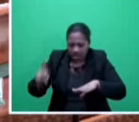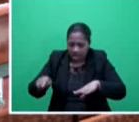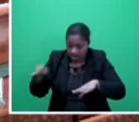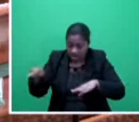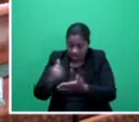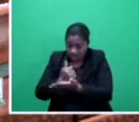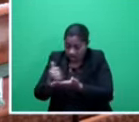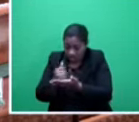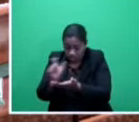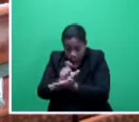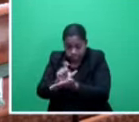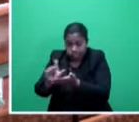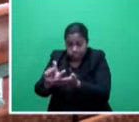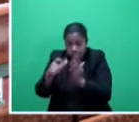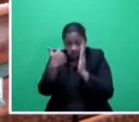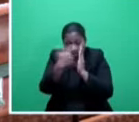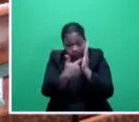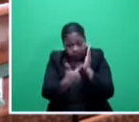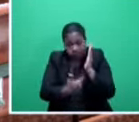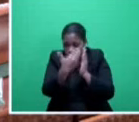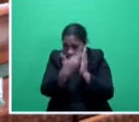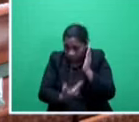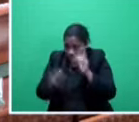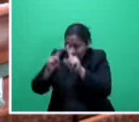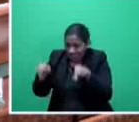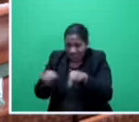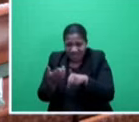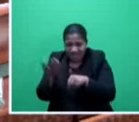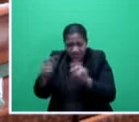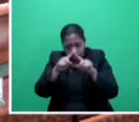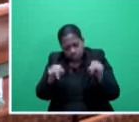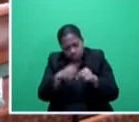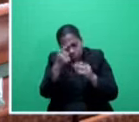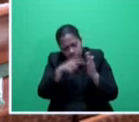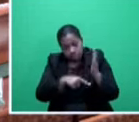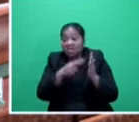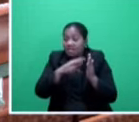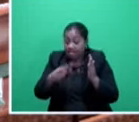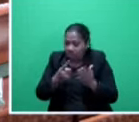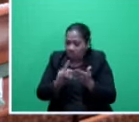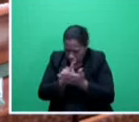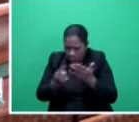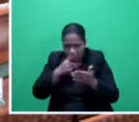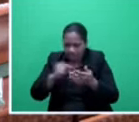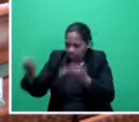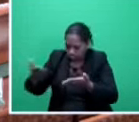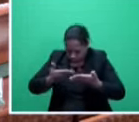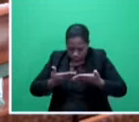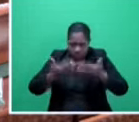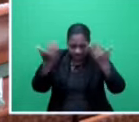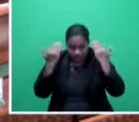action is clearly listed in the petition, the Speaker may then scrutinize it to